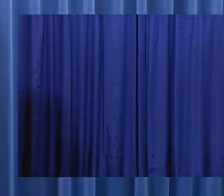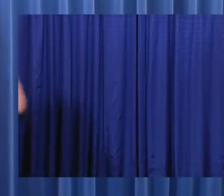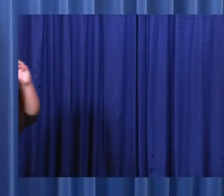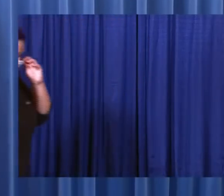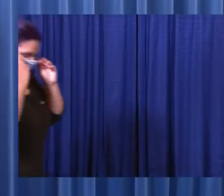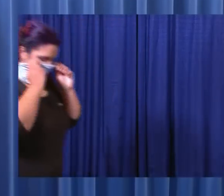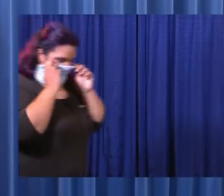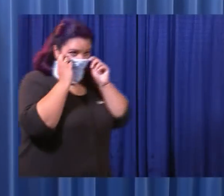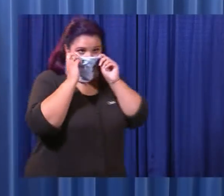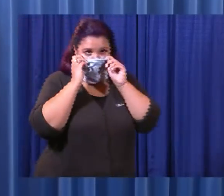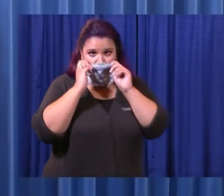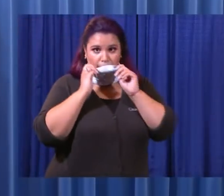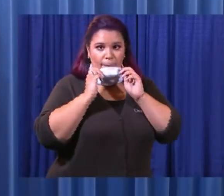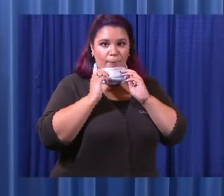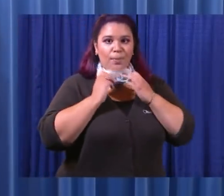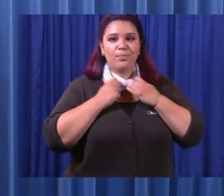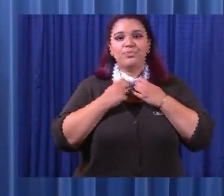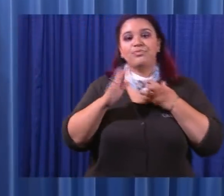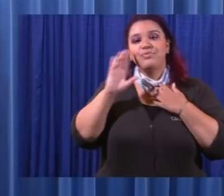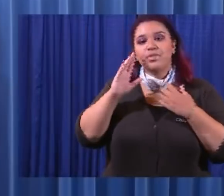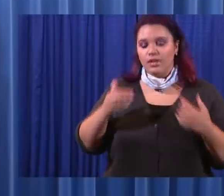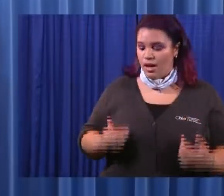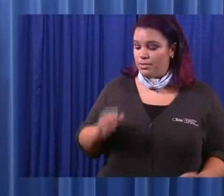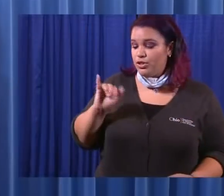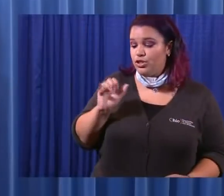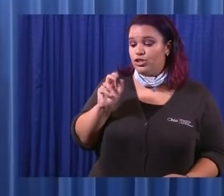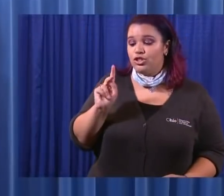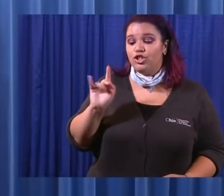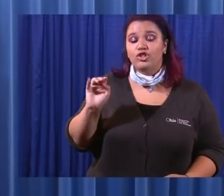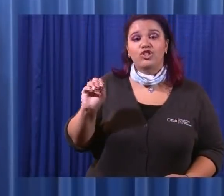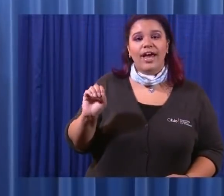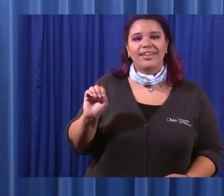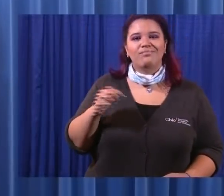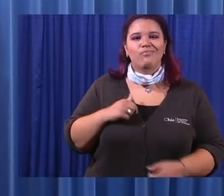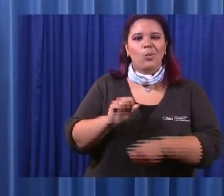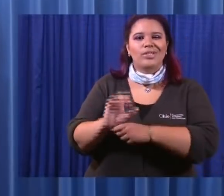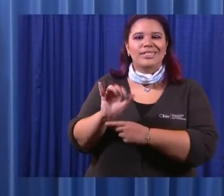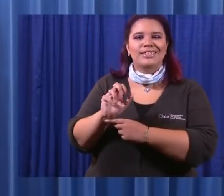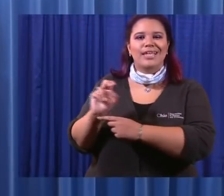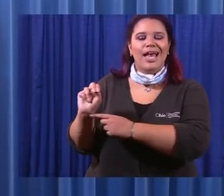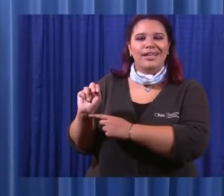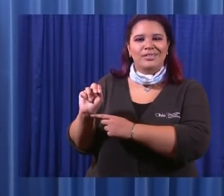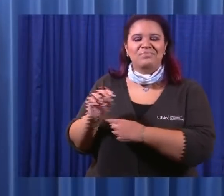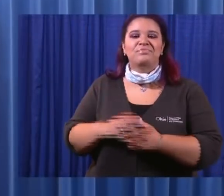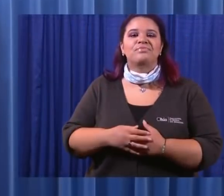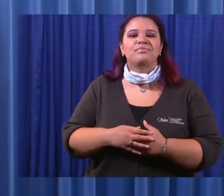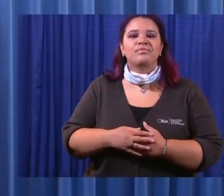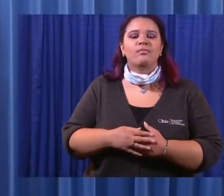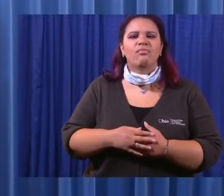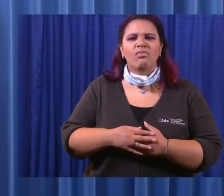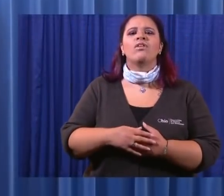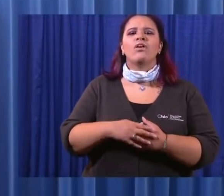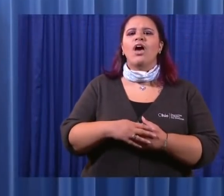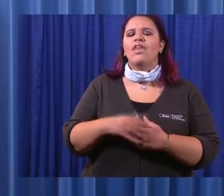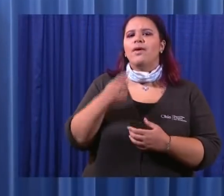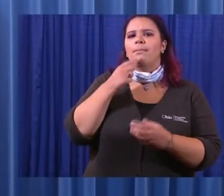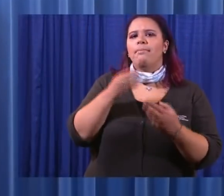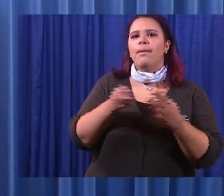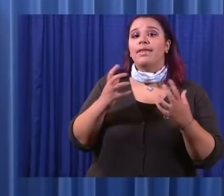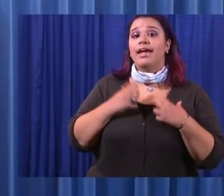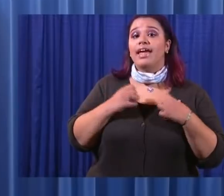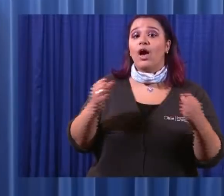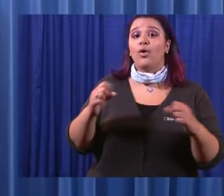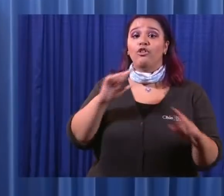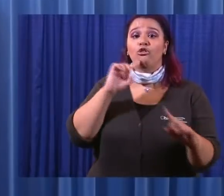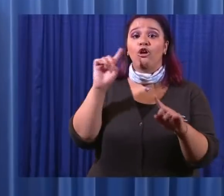This is Jackie Borchert from the Cincinnati Enquirer. I believe that the current public health order that limits gatherings to 10 is set to